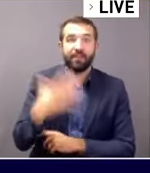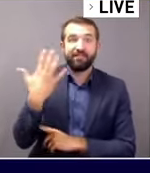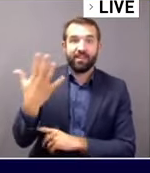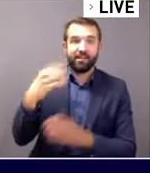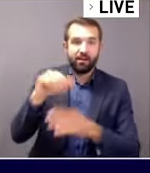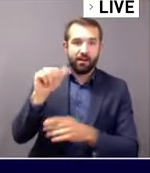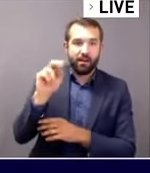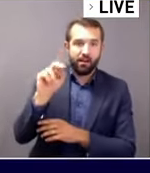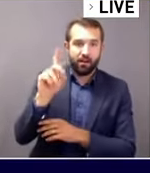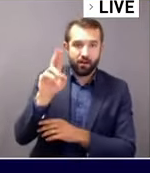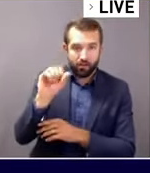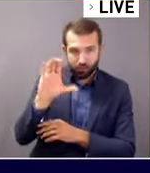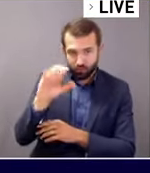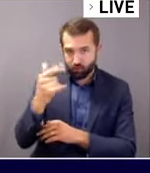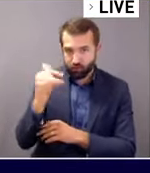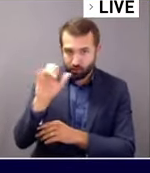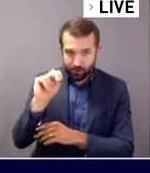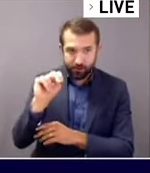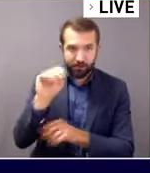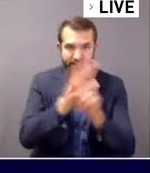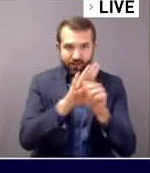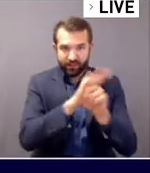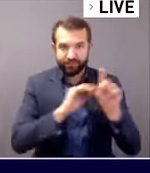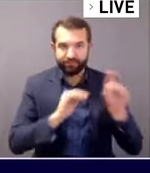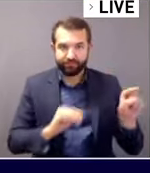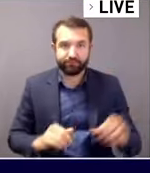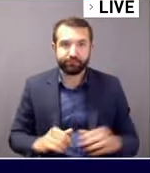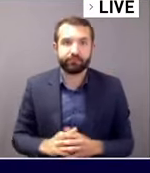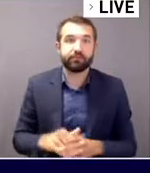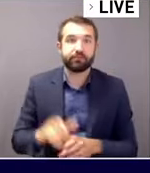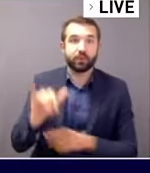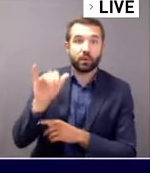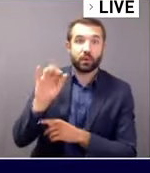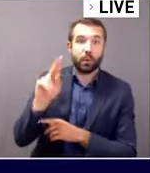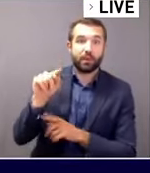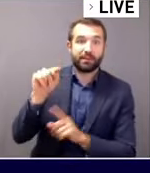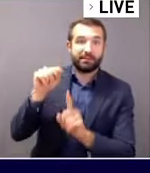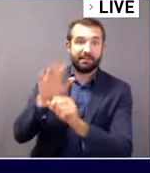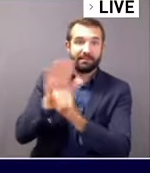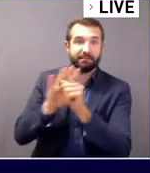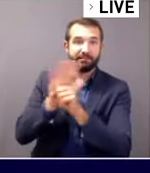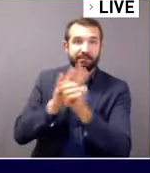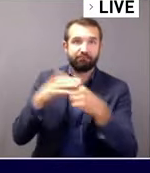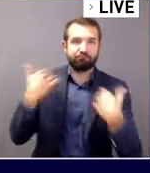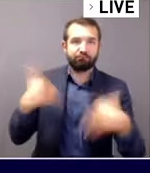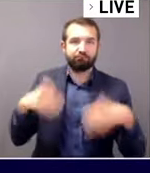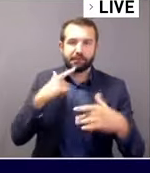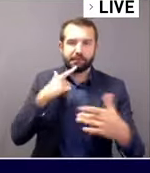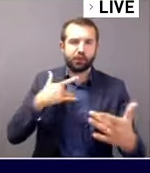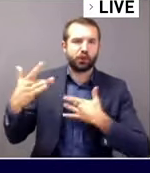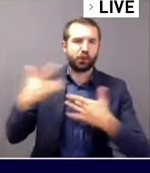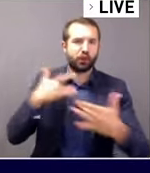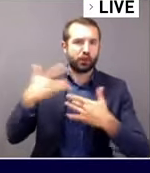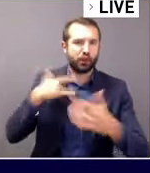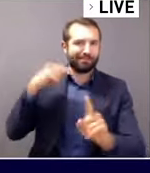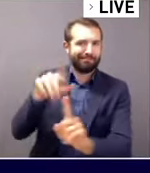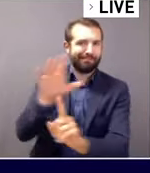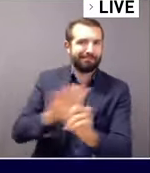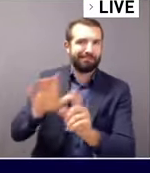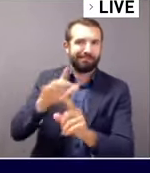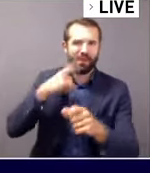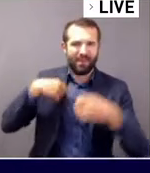York County in particular remains a focus and an area of concern for all of us at Maine